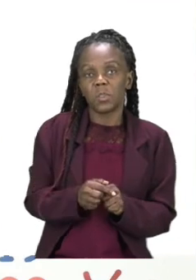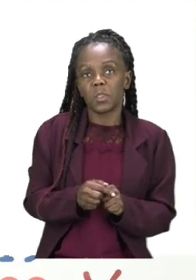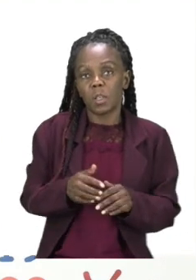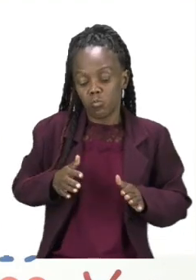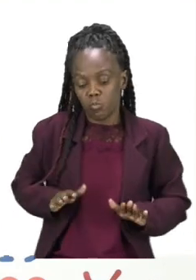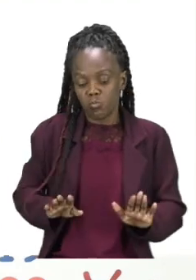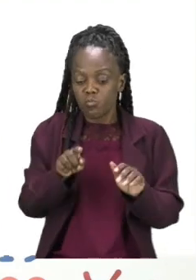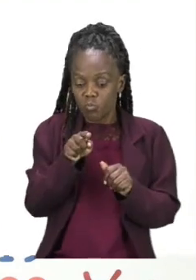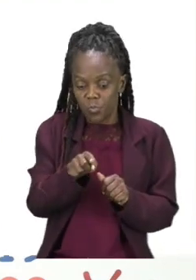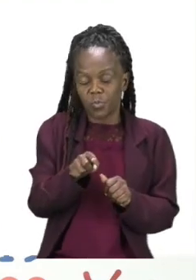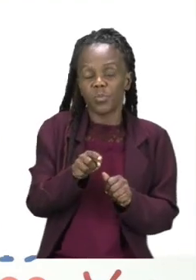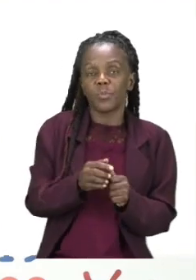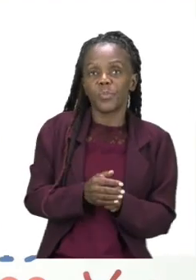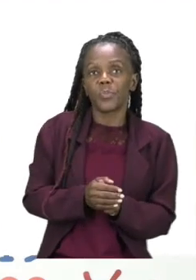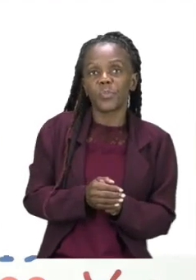She.